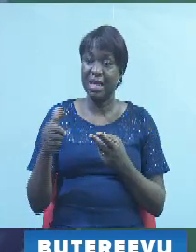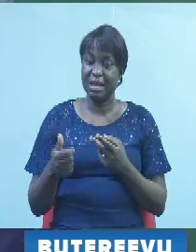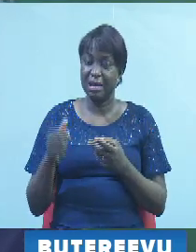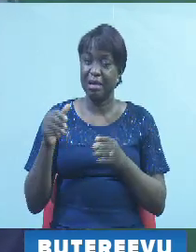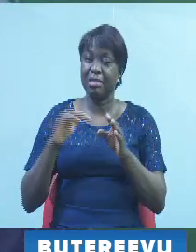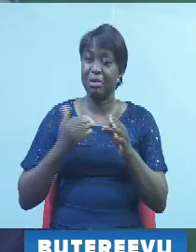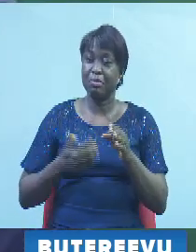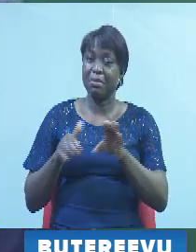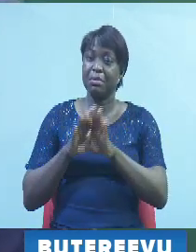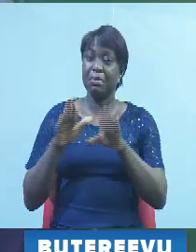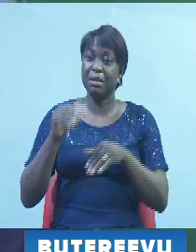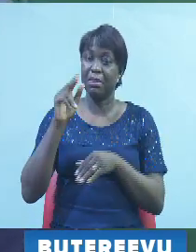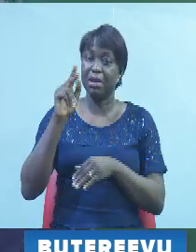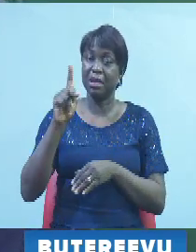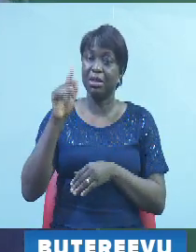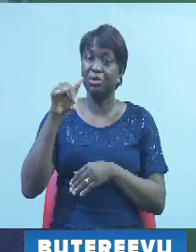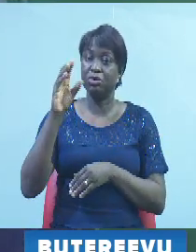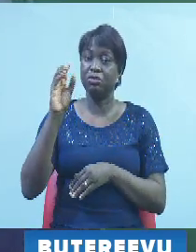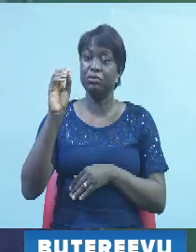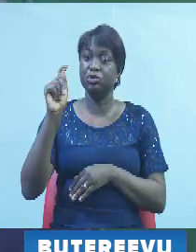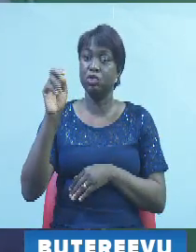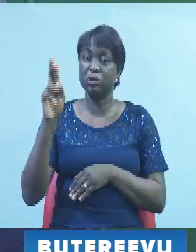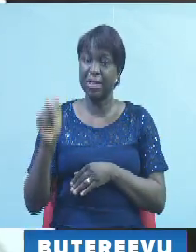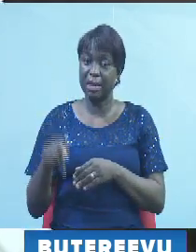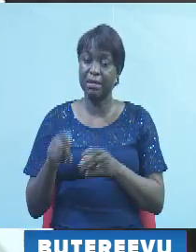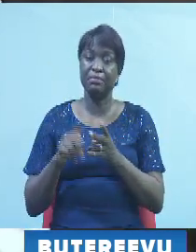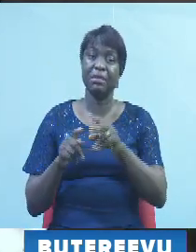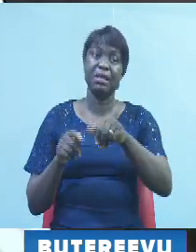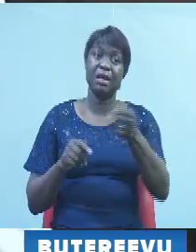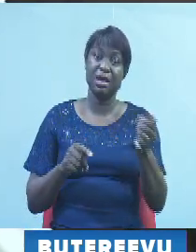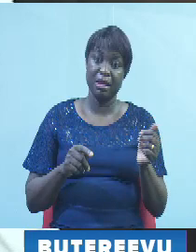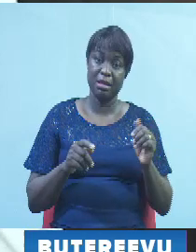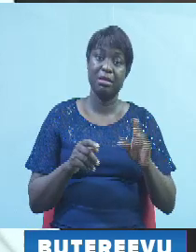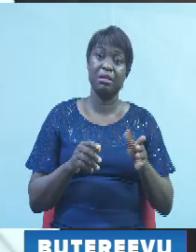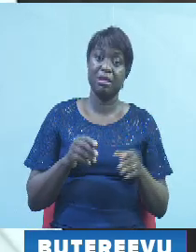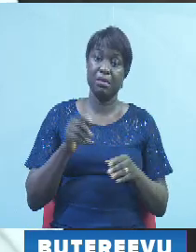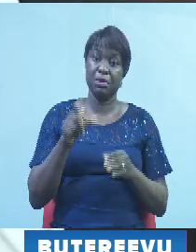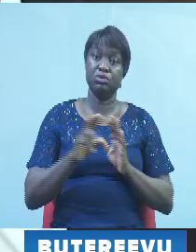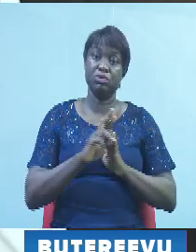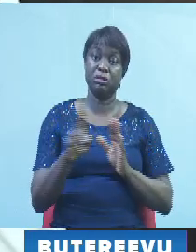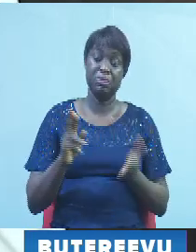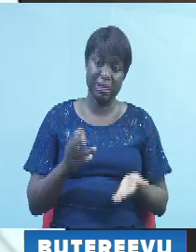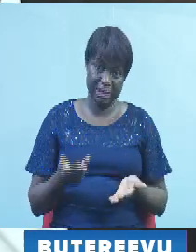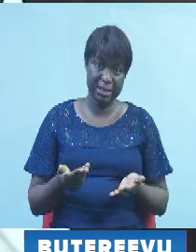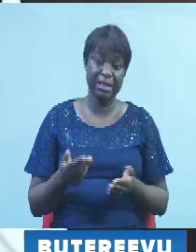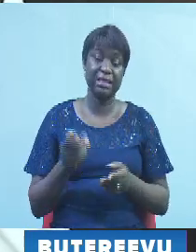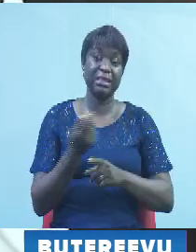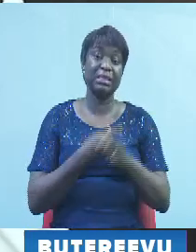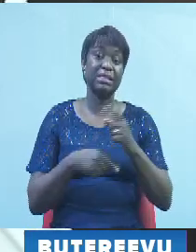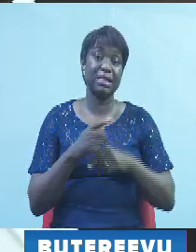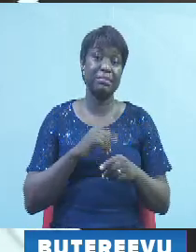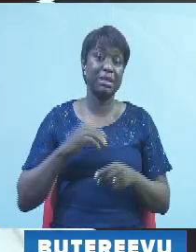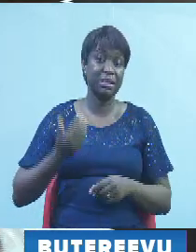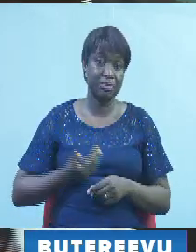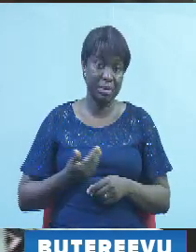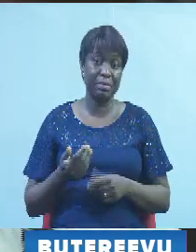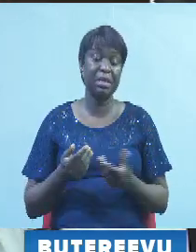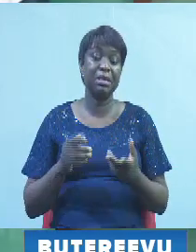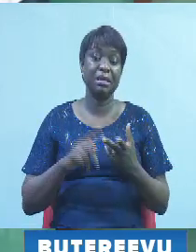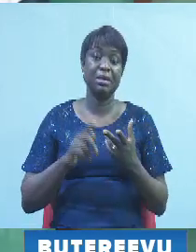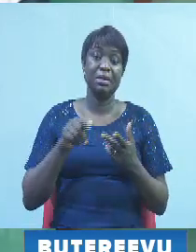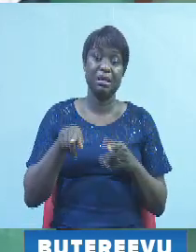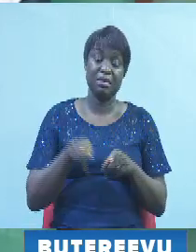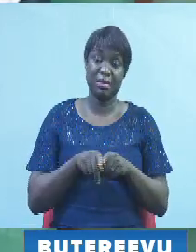ombaka omukyalo w'ekyotera Fortnite Rose Nantongo ombaka akiikirira abantu abaliko obulemu Laura Kanusu omubaka wa Rwampala Amos